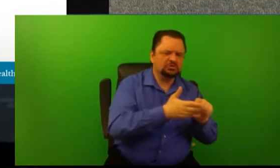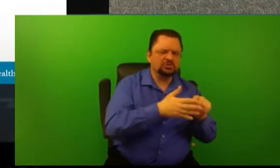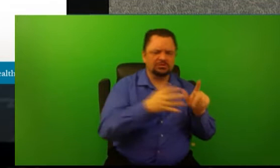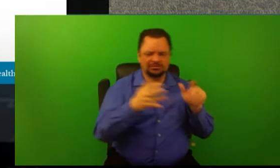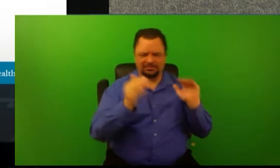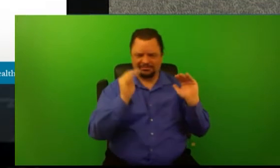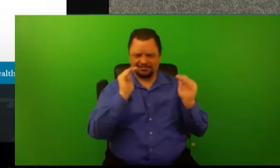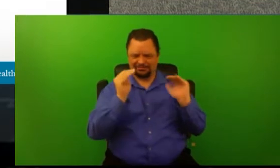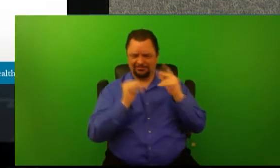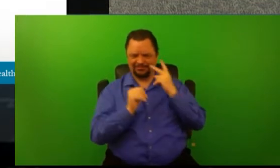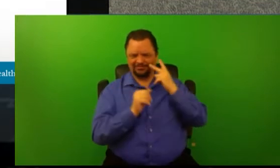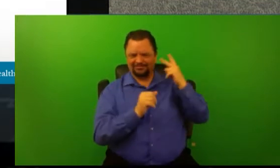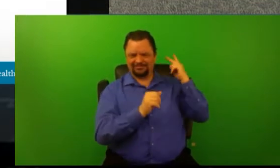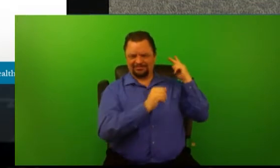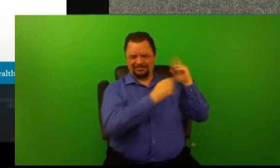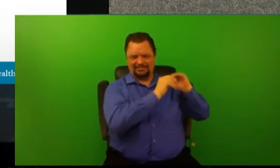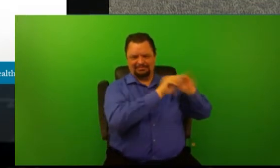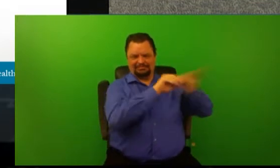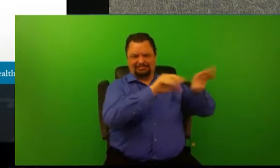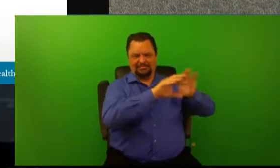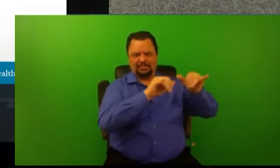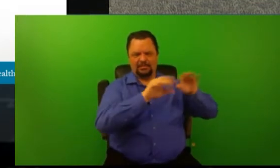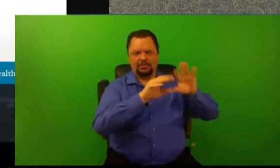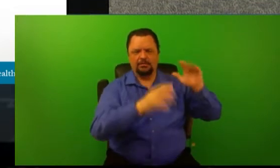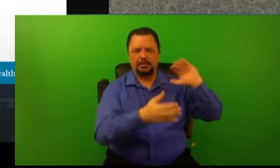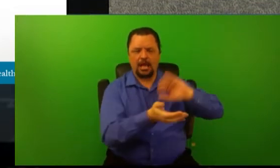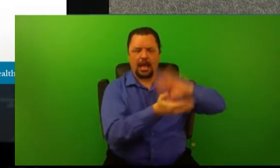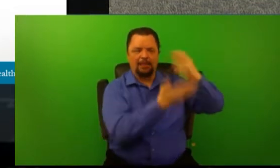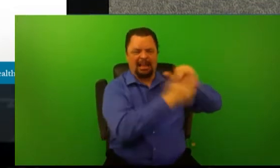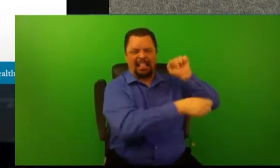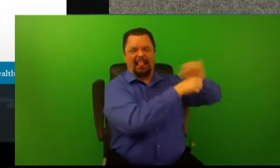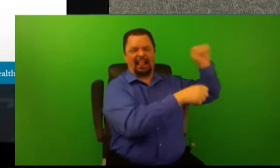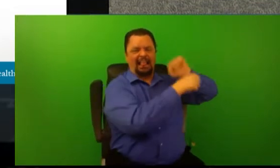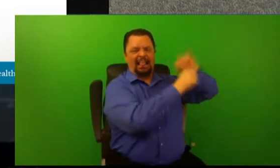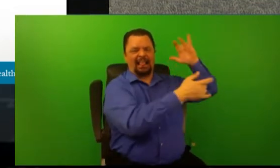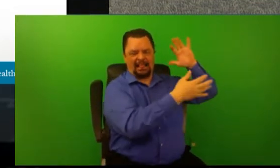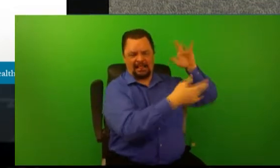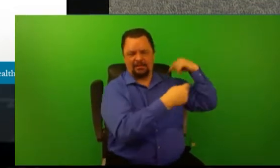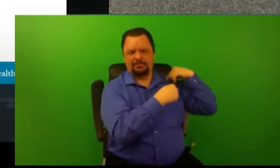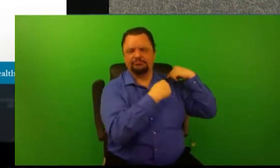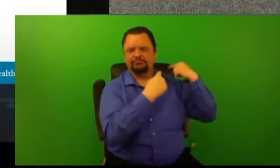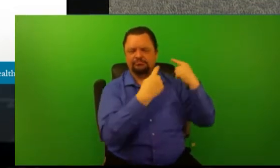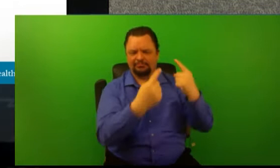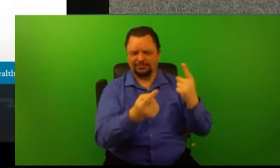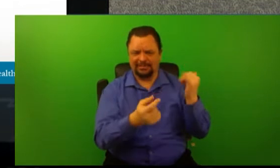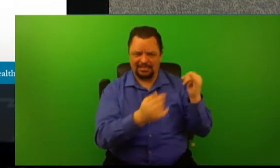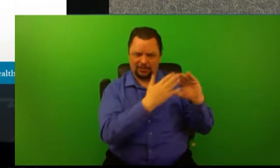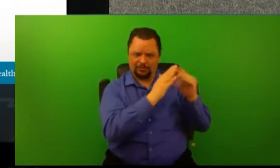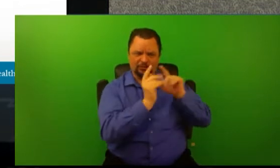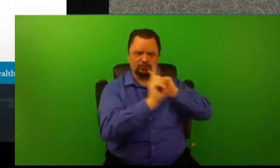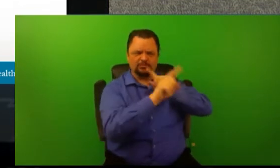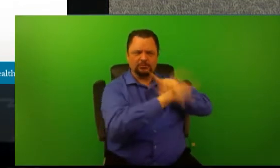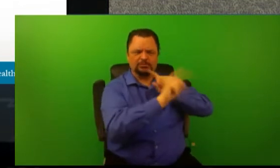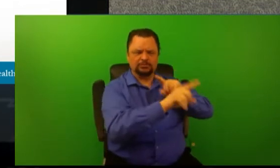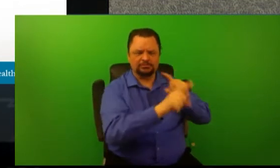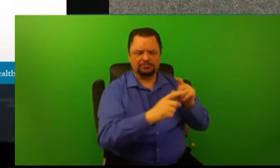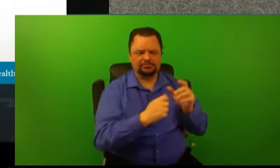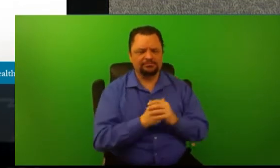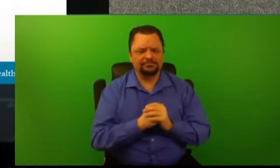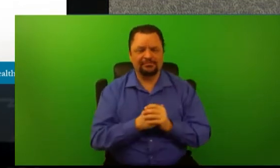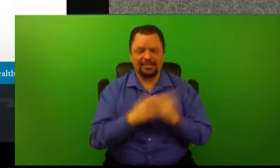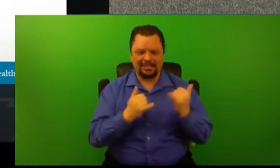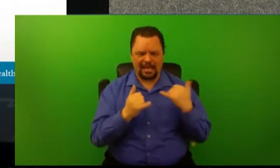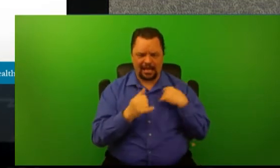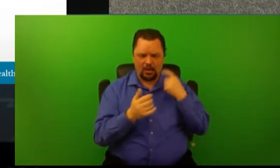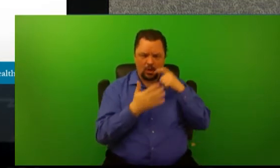the amount of work that has gone into a coordinated community response. Also, we have increased